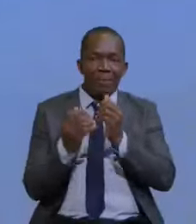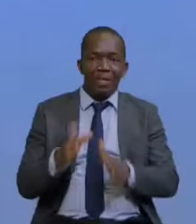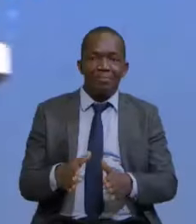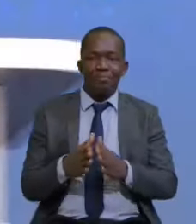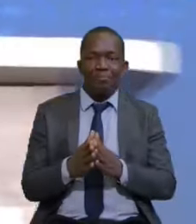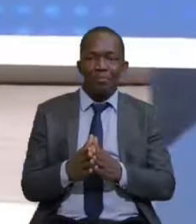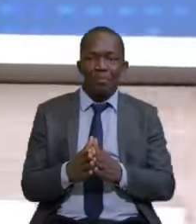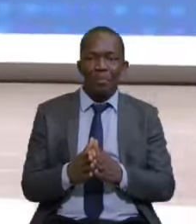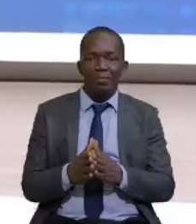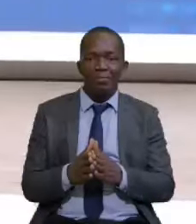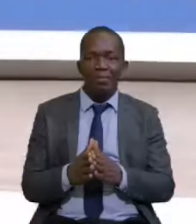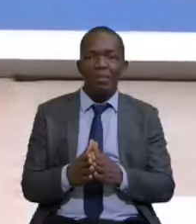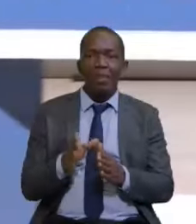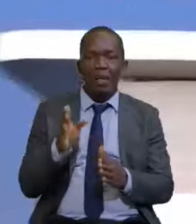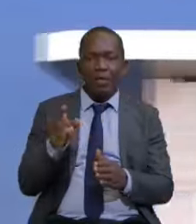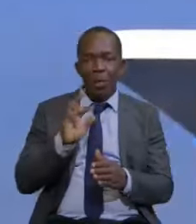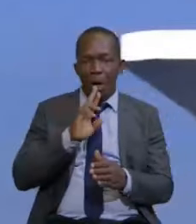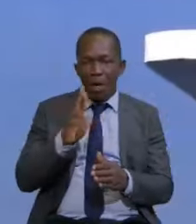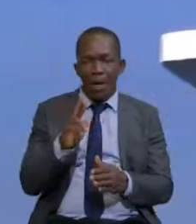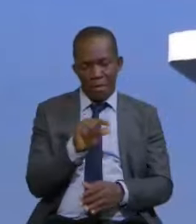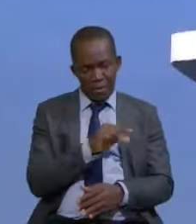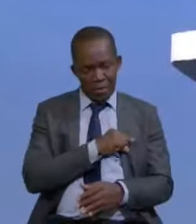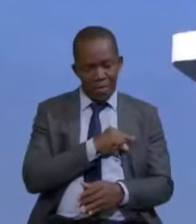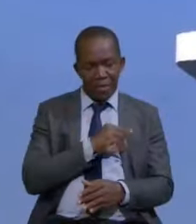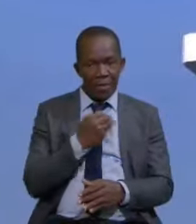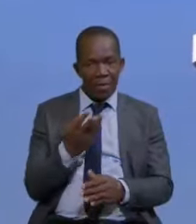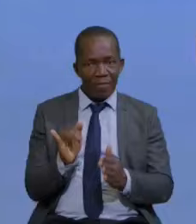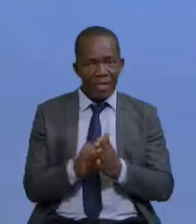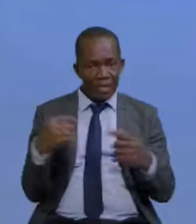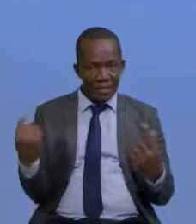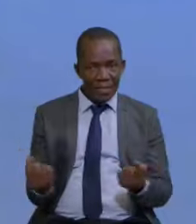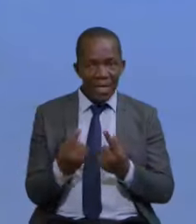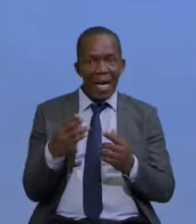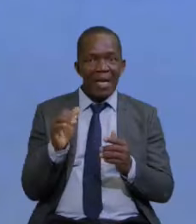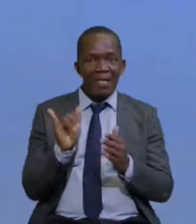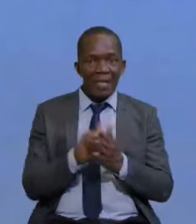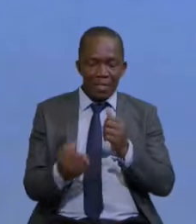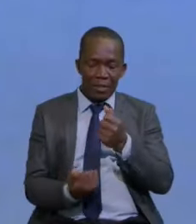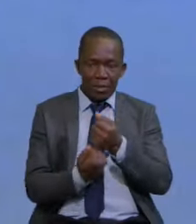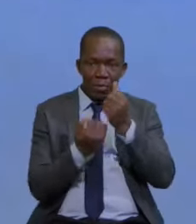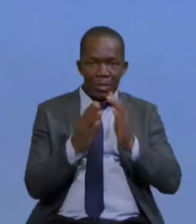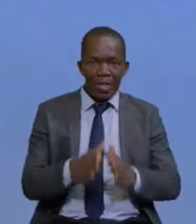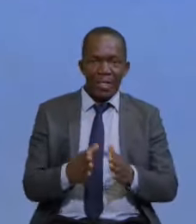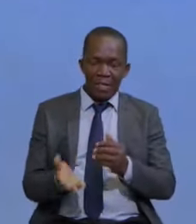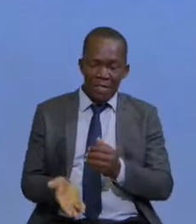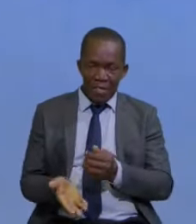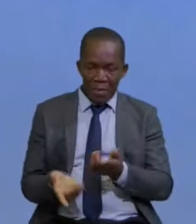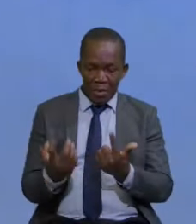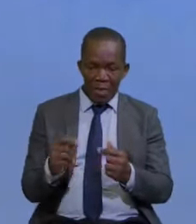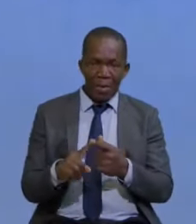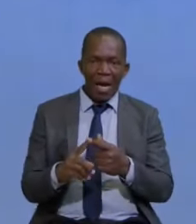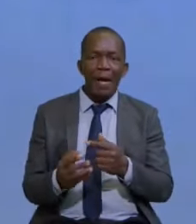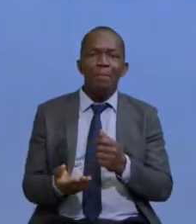something, and then the advocate comes and he pleads for you. But this advocate is the